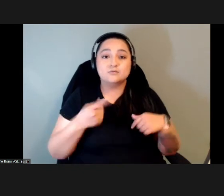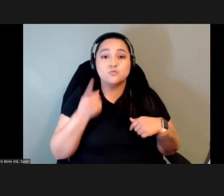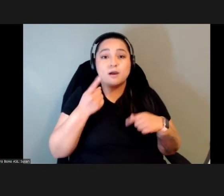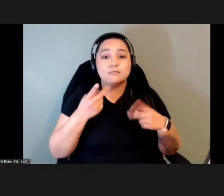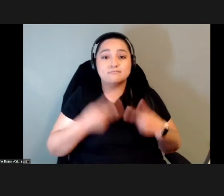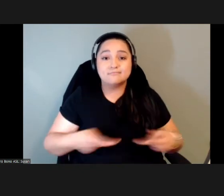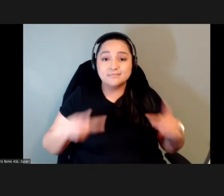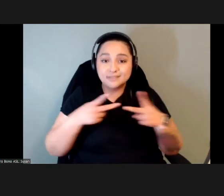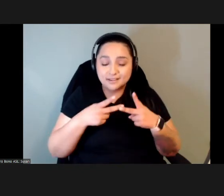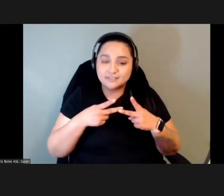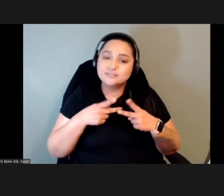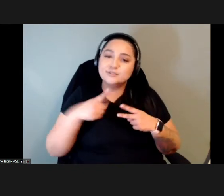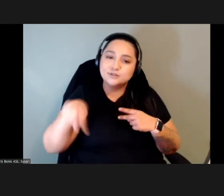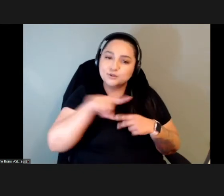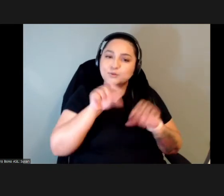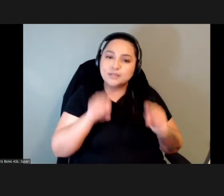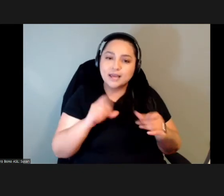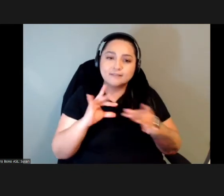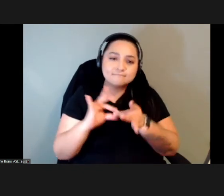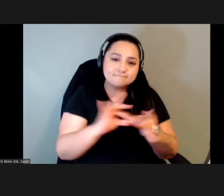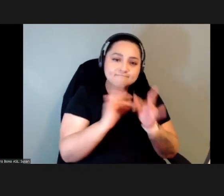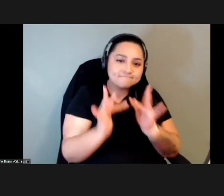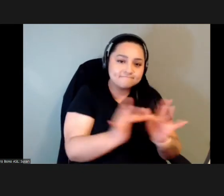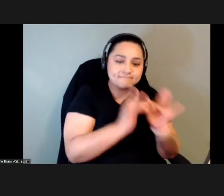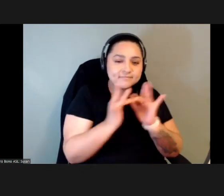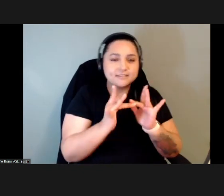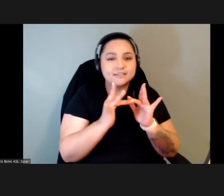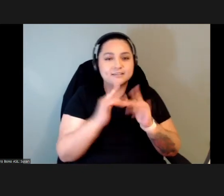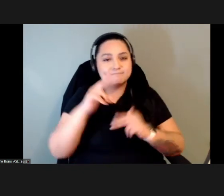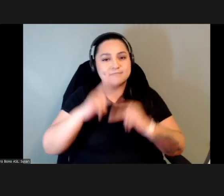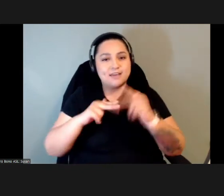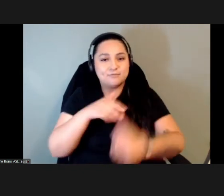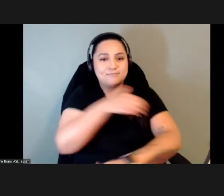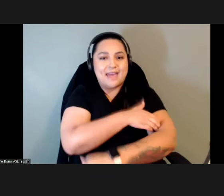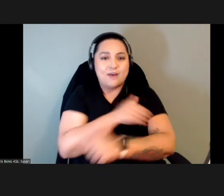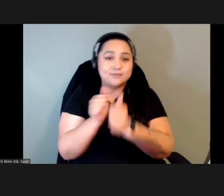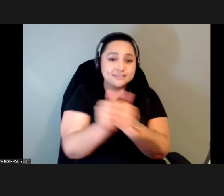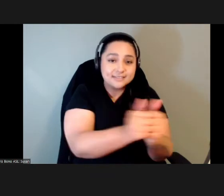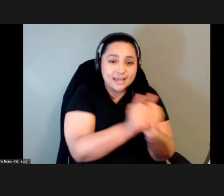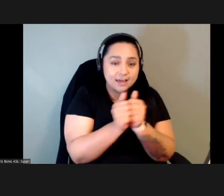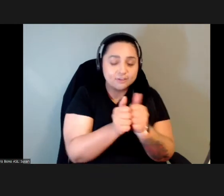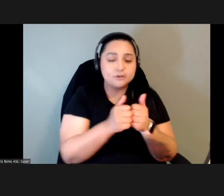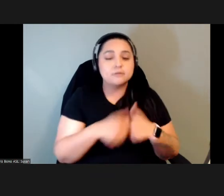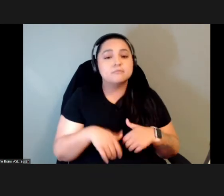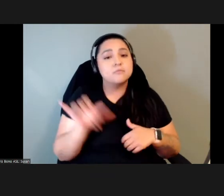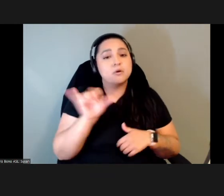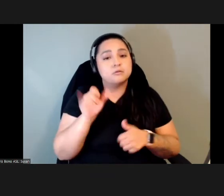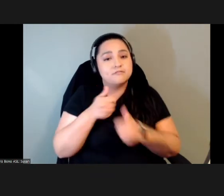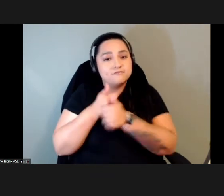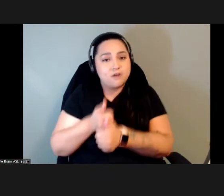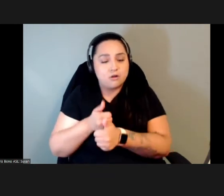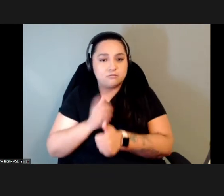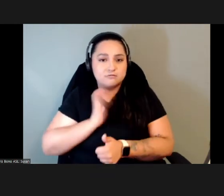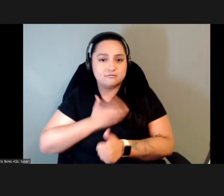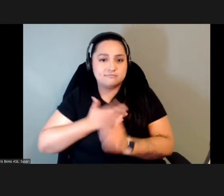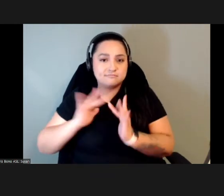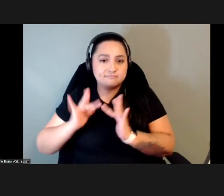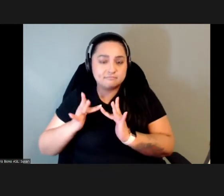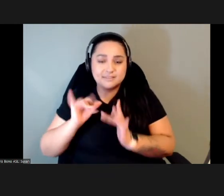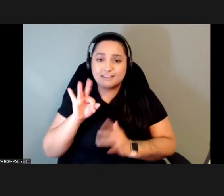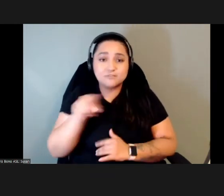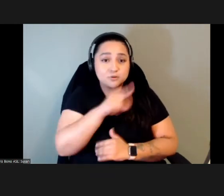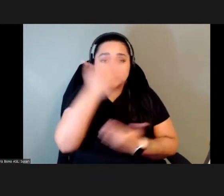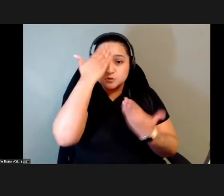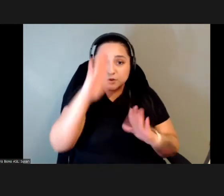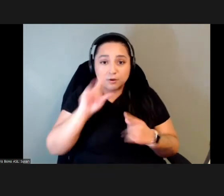build power together. You can also begin to follow us online if you don't know about art.coop and you're interested.